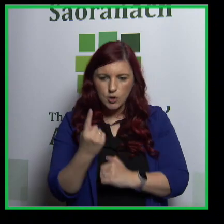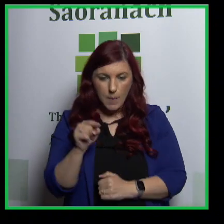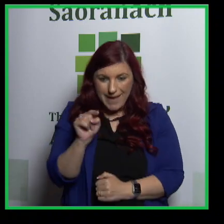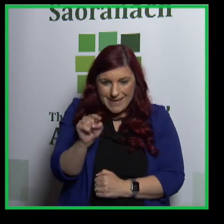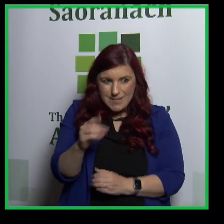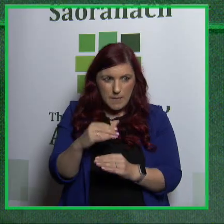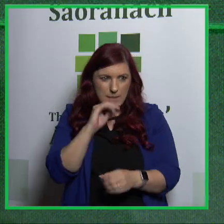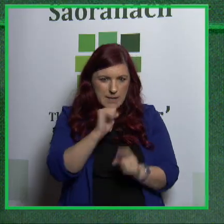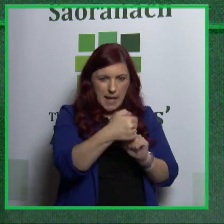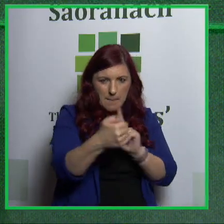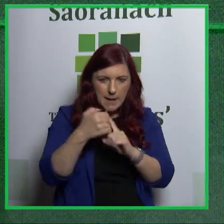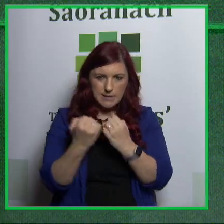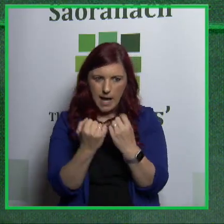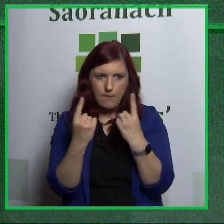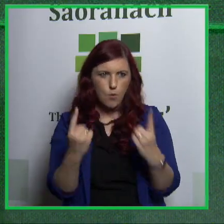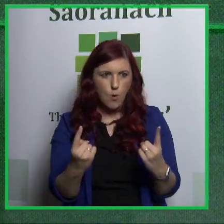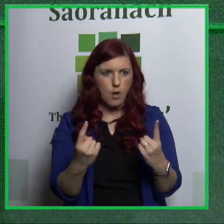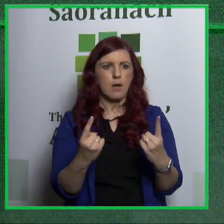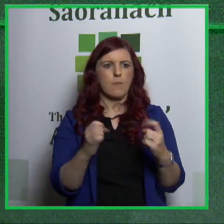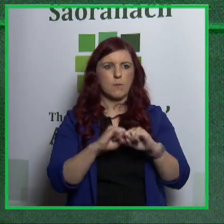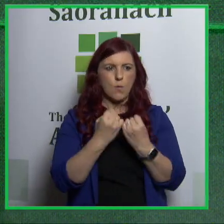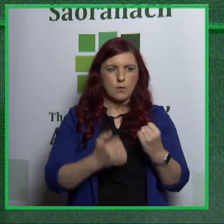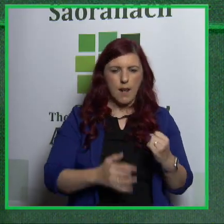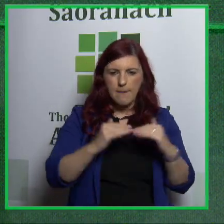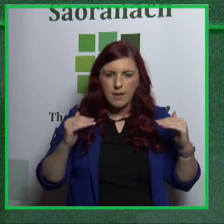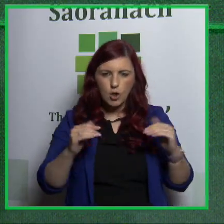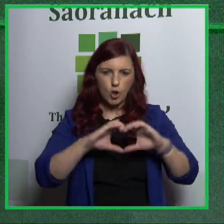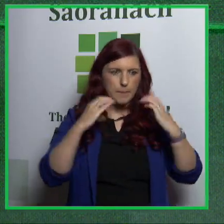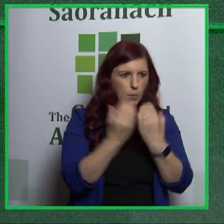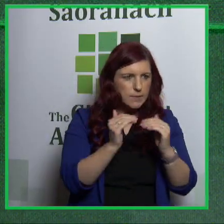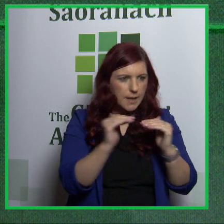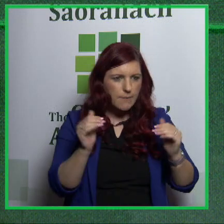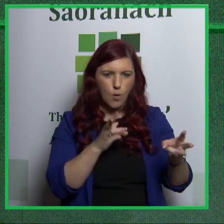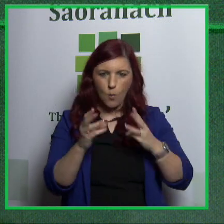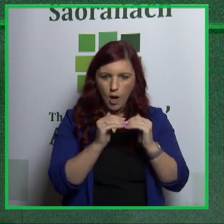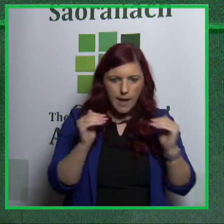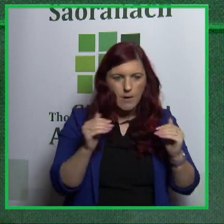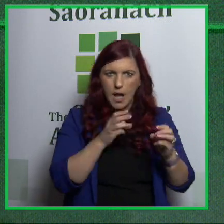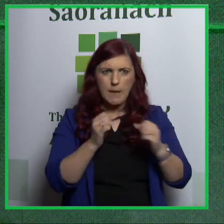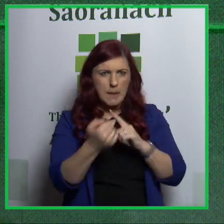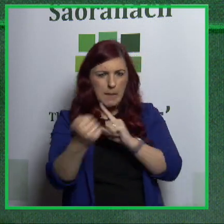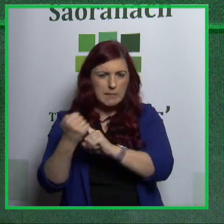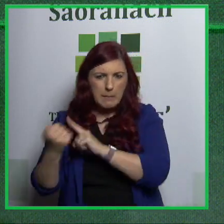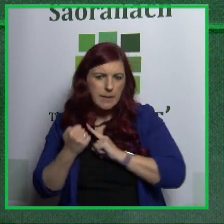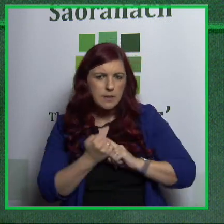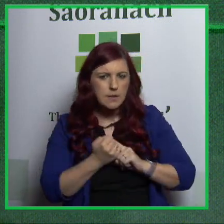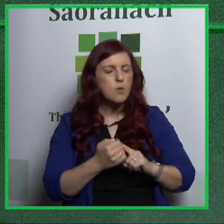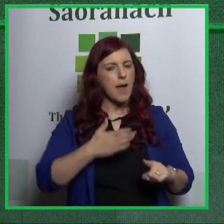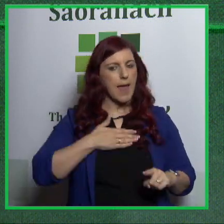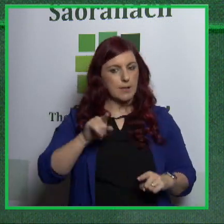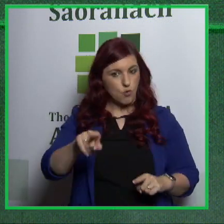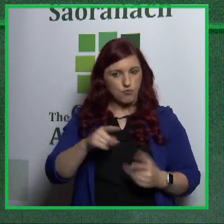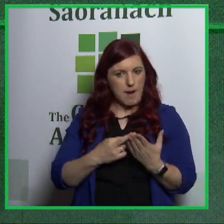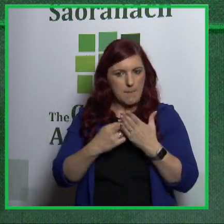affects everyone from the social level to the community level to the work level. What I'd like to see these recommendations come up with is a